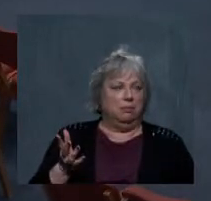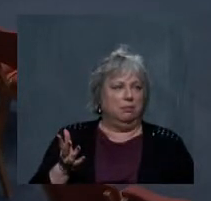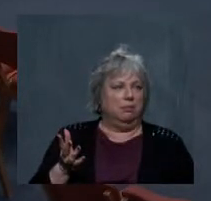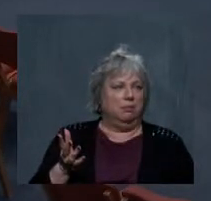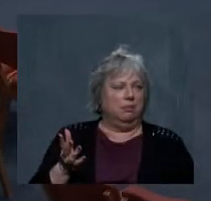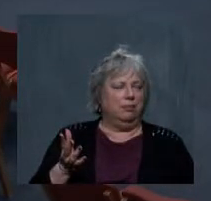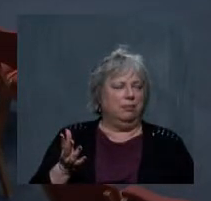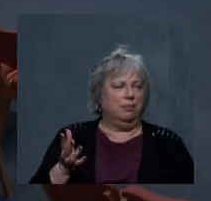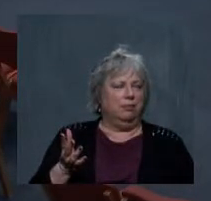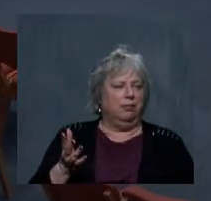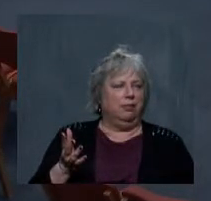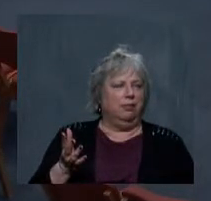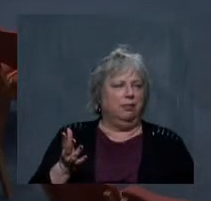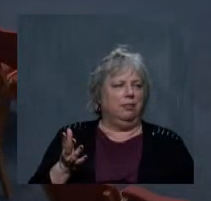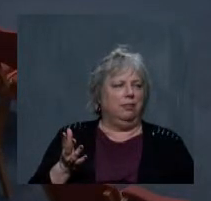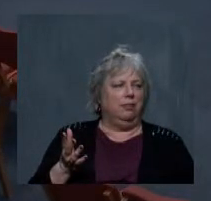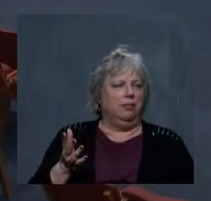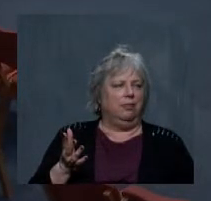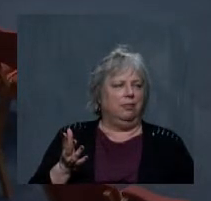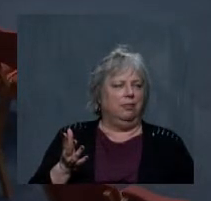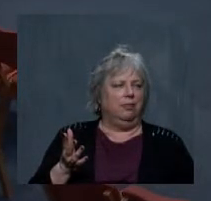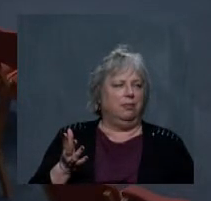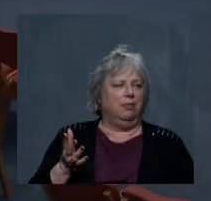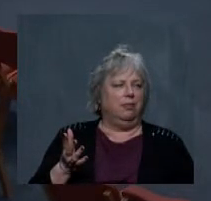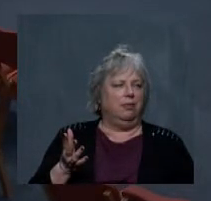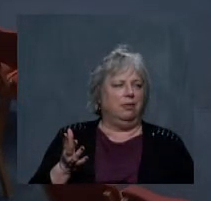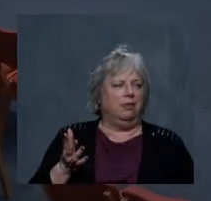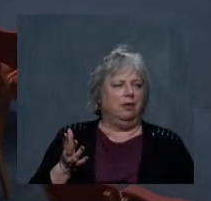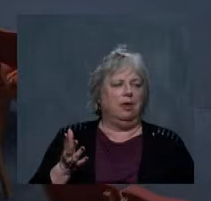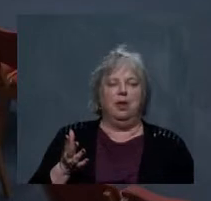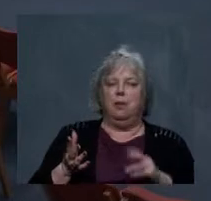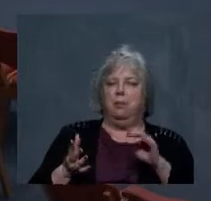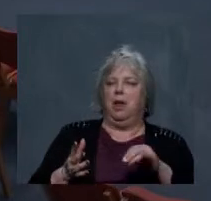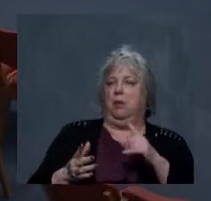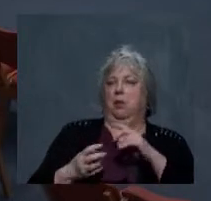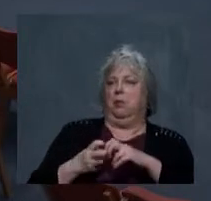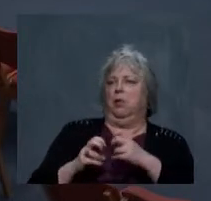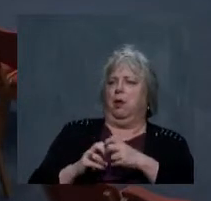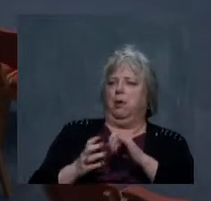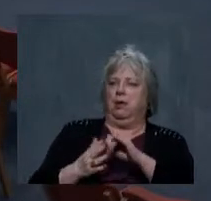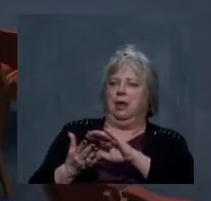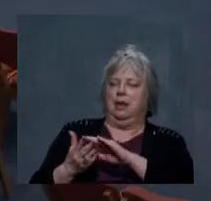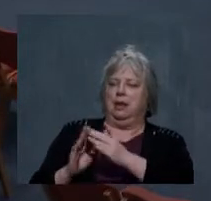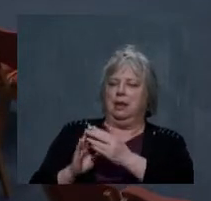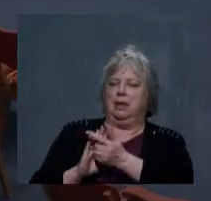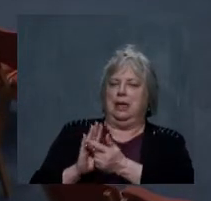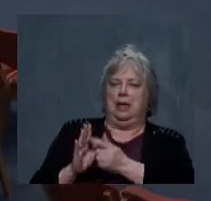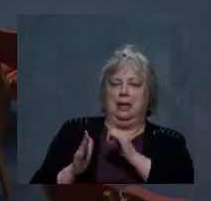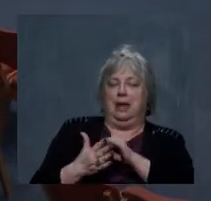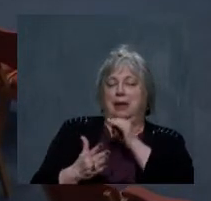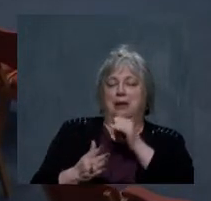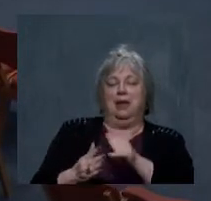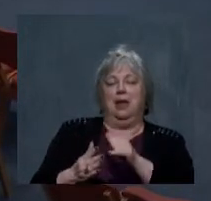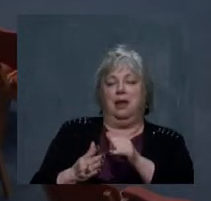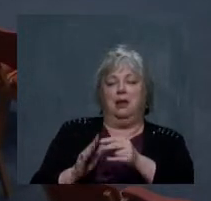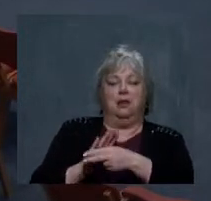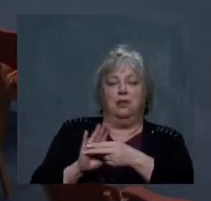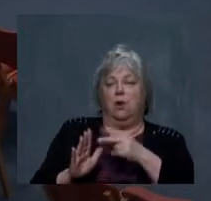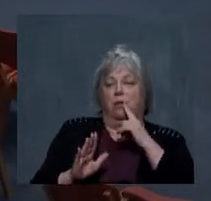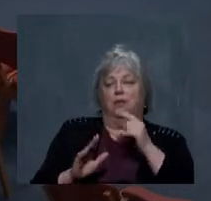Well, it could be pertinent. We're among friends. Well, the problem the city has with this, it's not zoned for a commercial entity